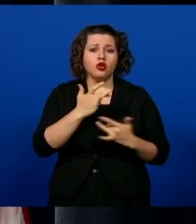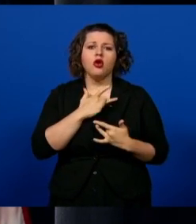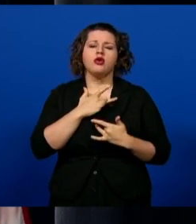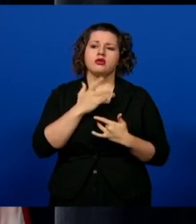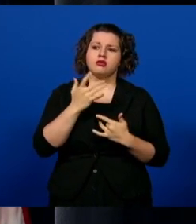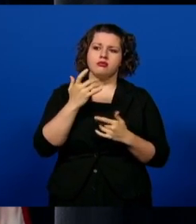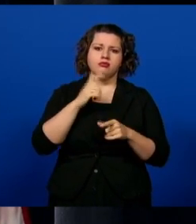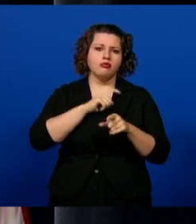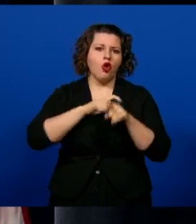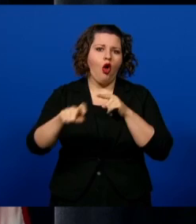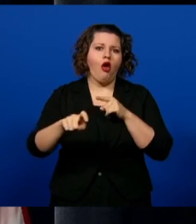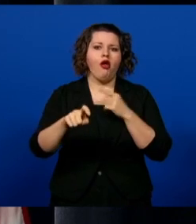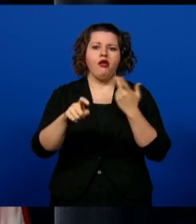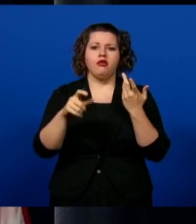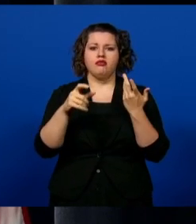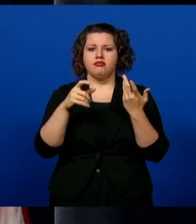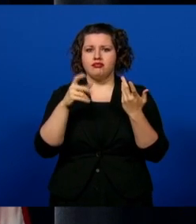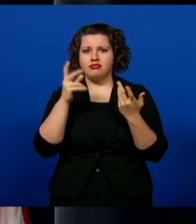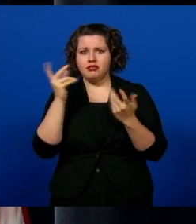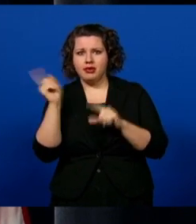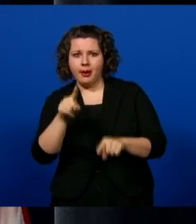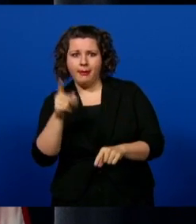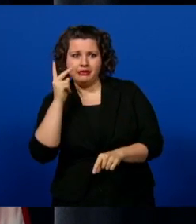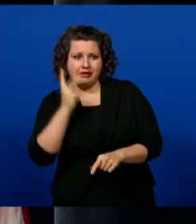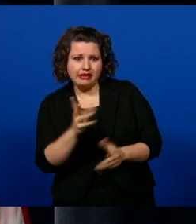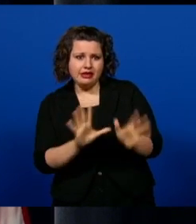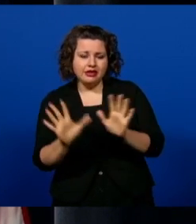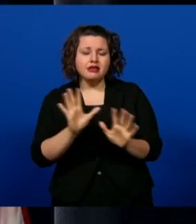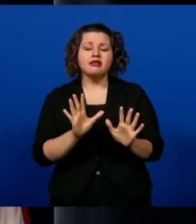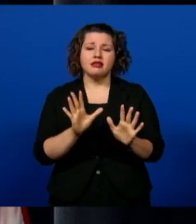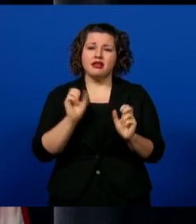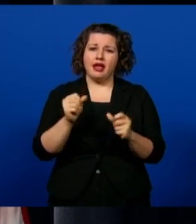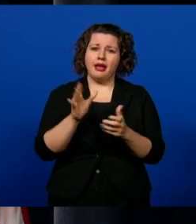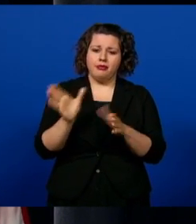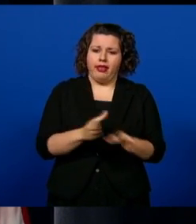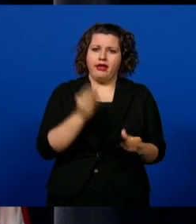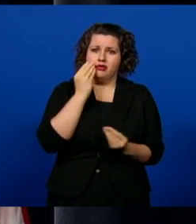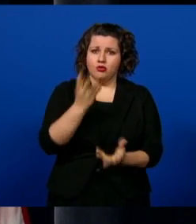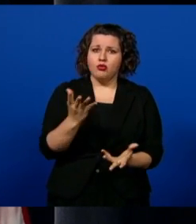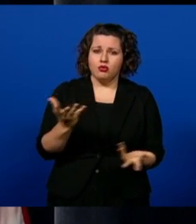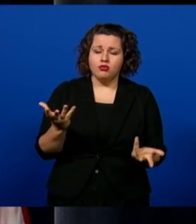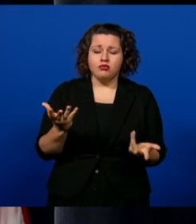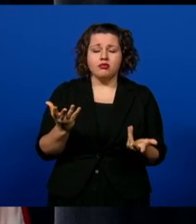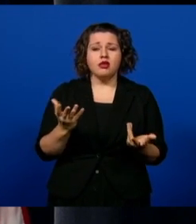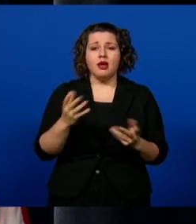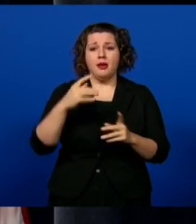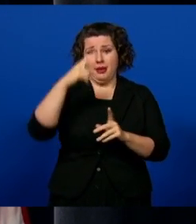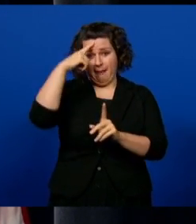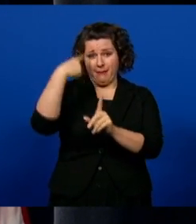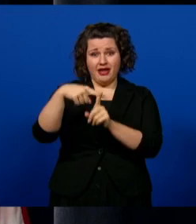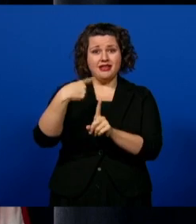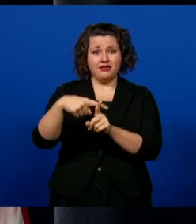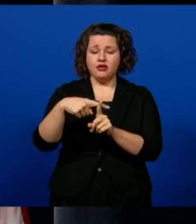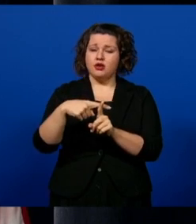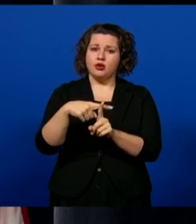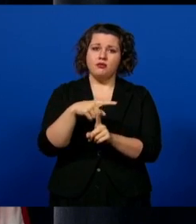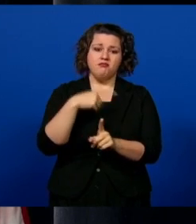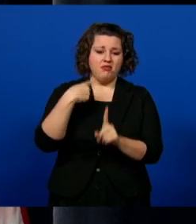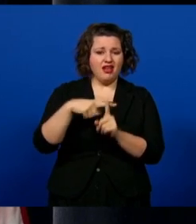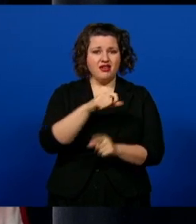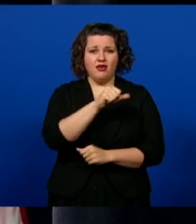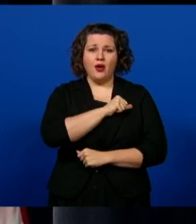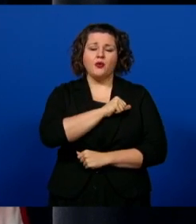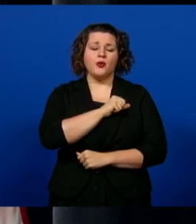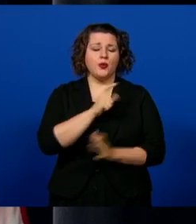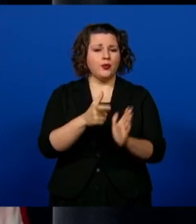see us where we can share our plans. Positivity is needed more than ever, and I think that we can rise to this challenge